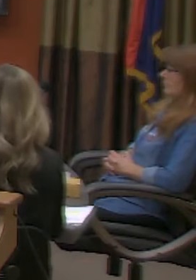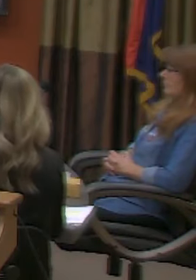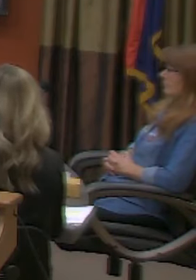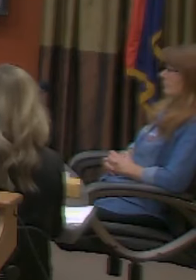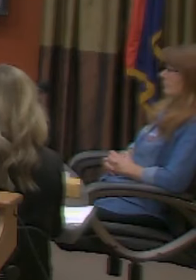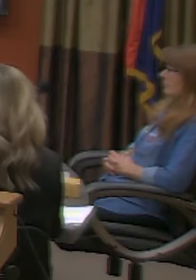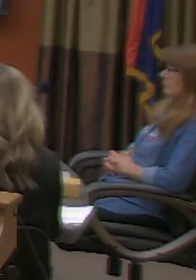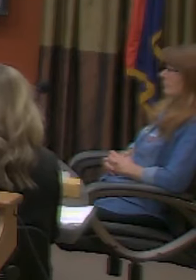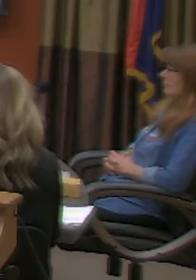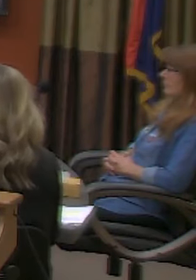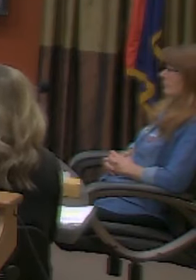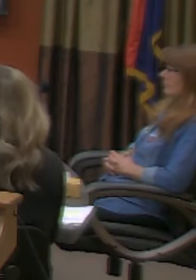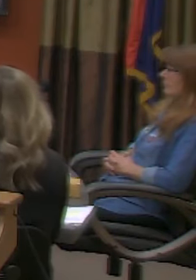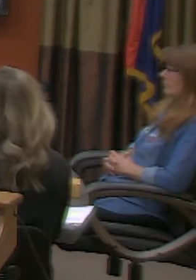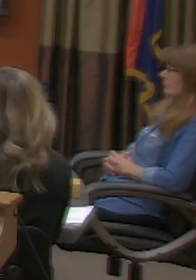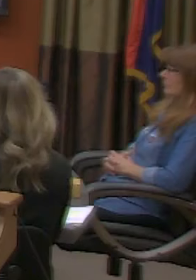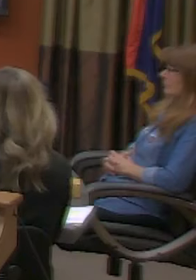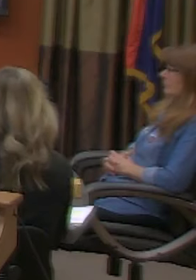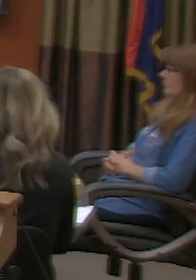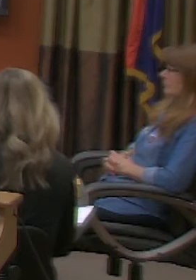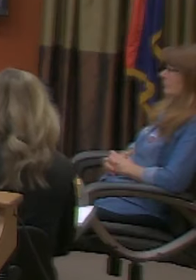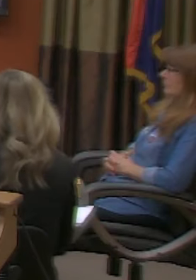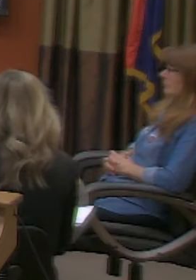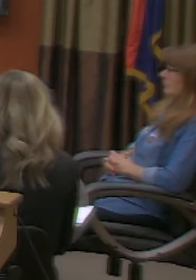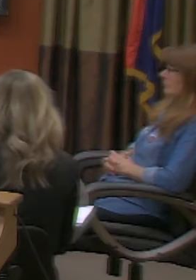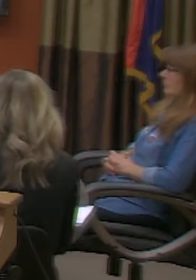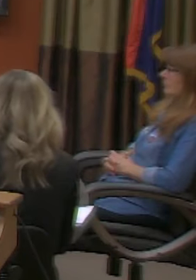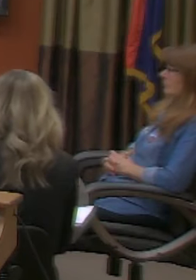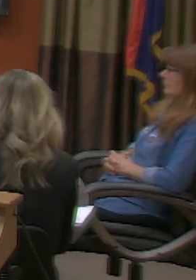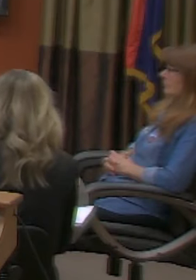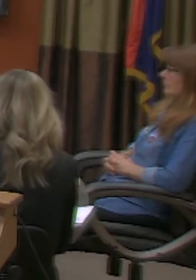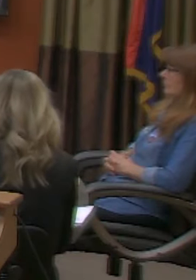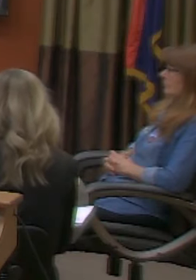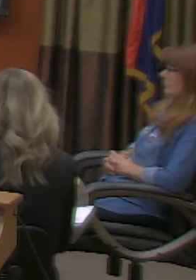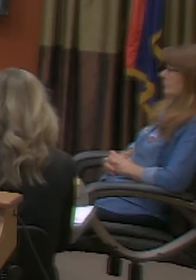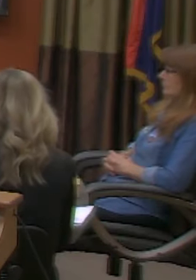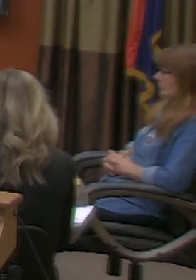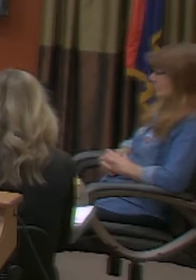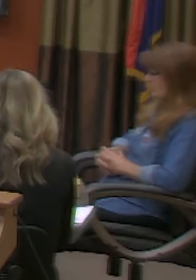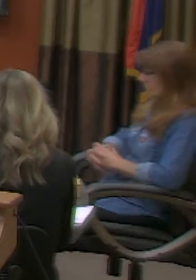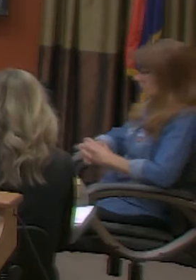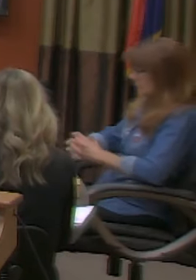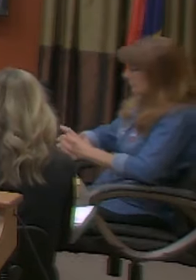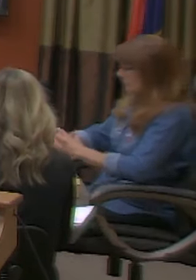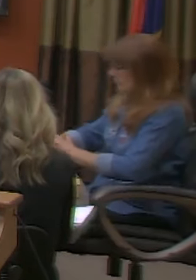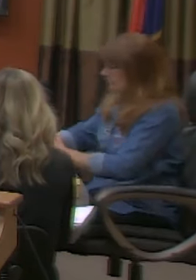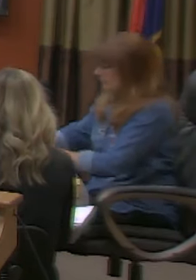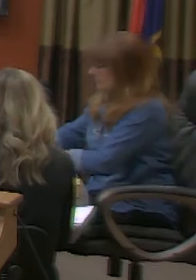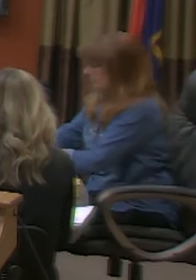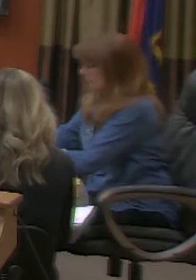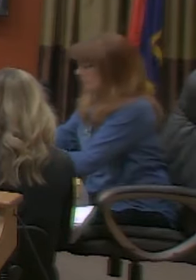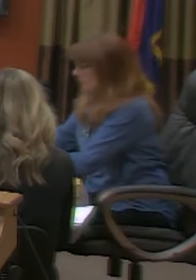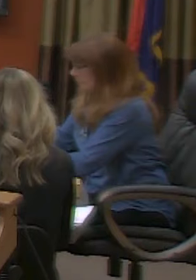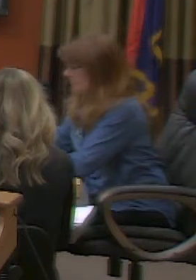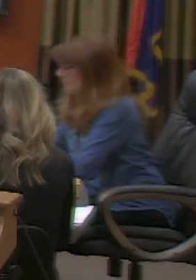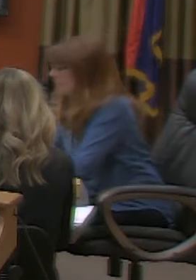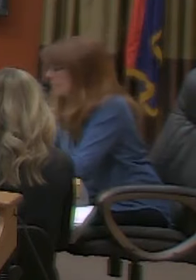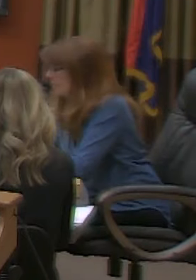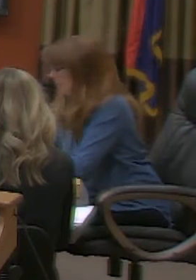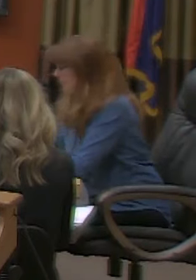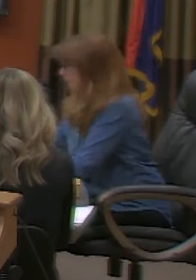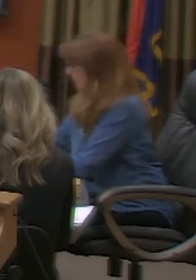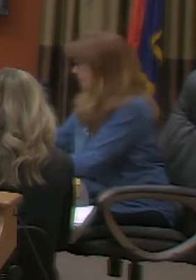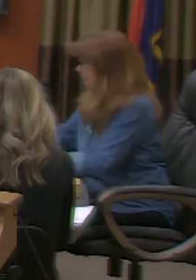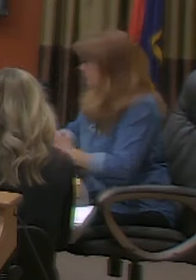been a second, and I believe it's time to take a vote. Councilman Blair. Yes. Councilman Good. Yes. Councilmember Roosing.